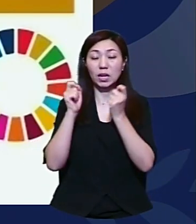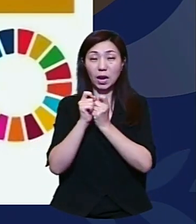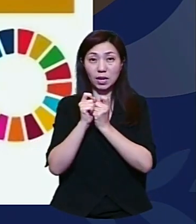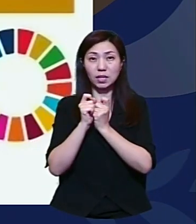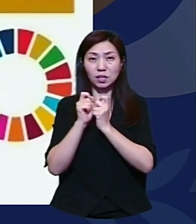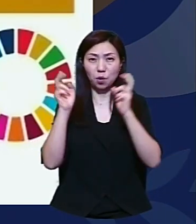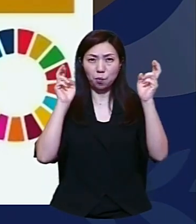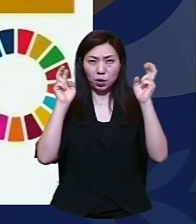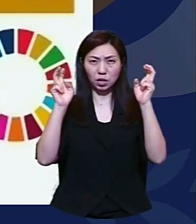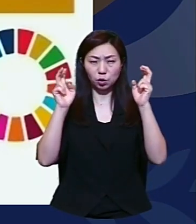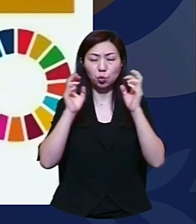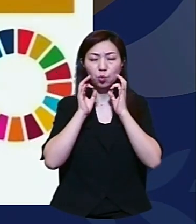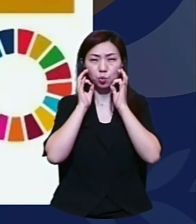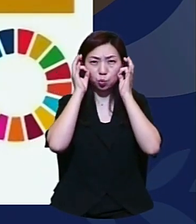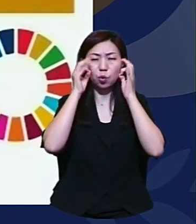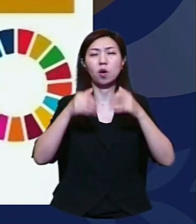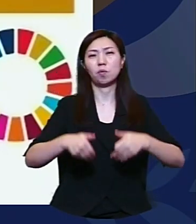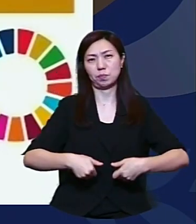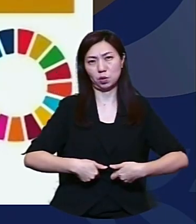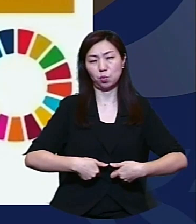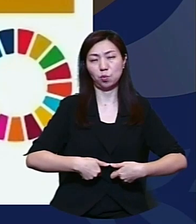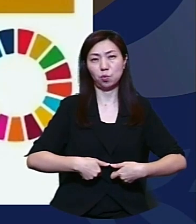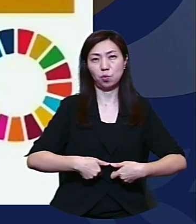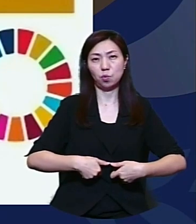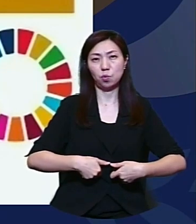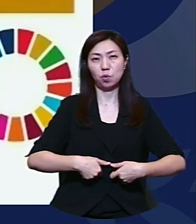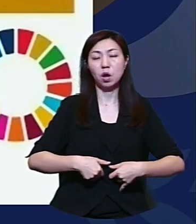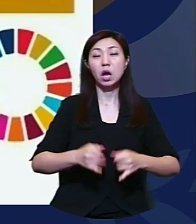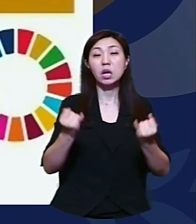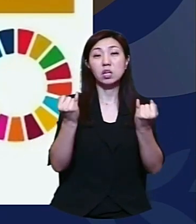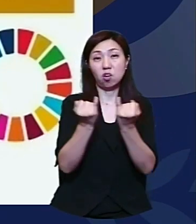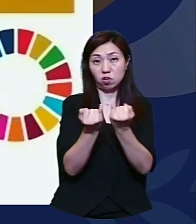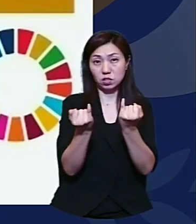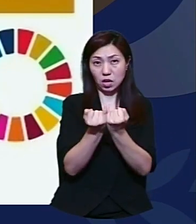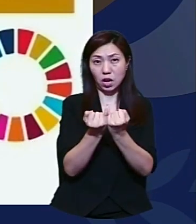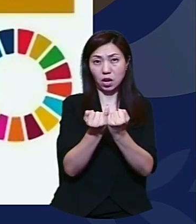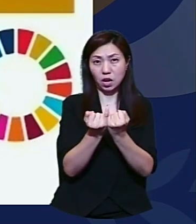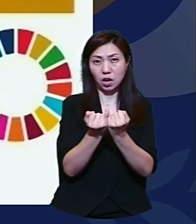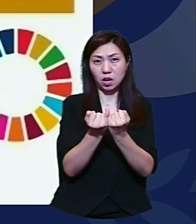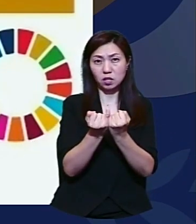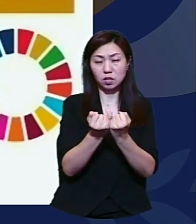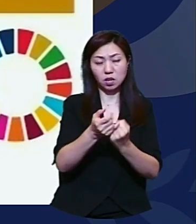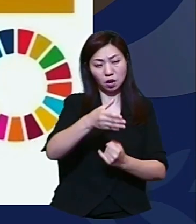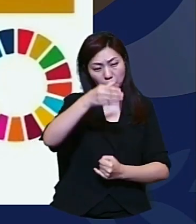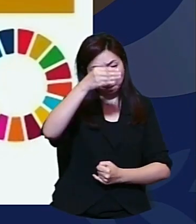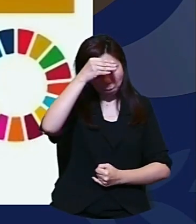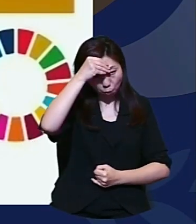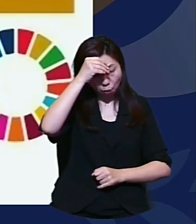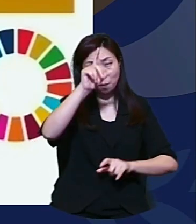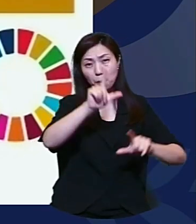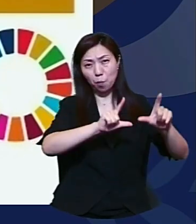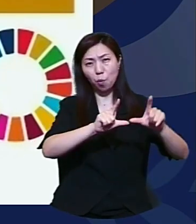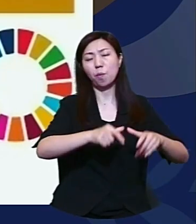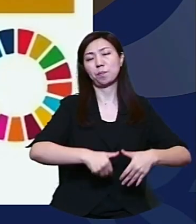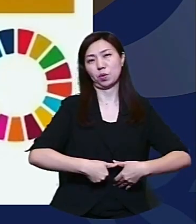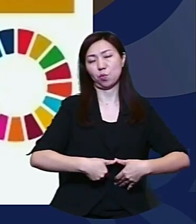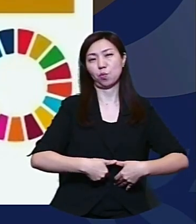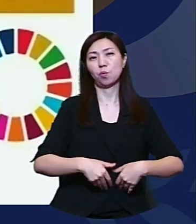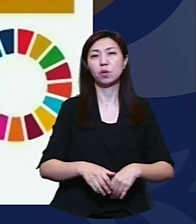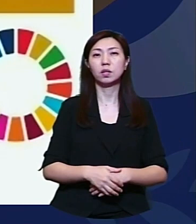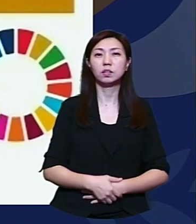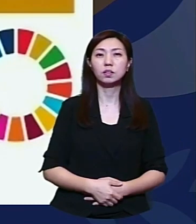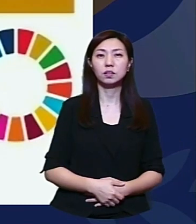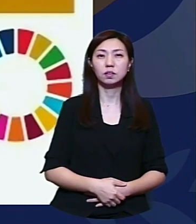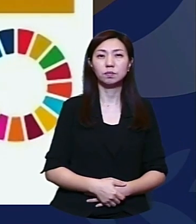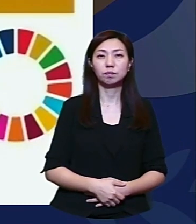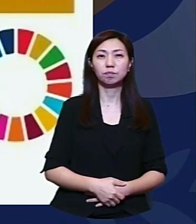more role models out there, more female role models that can help dismantle stereotypes and actually show young girls what they can do